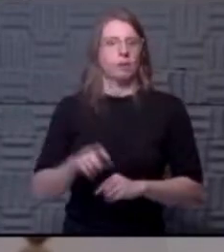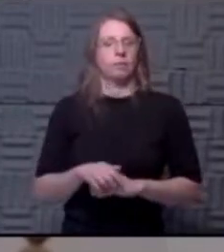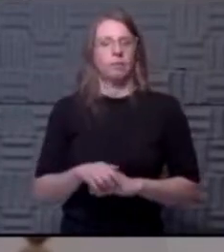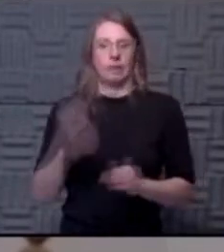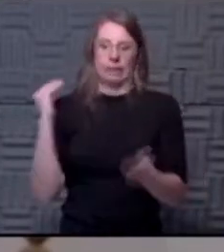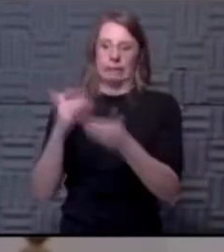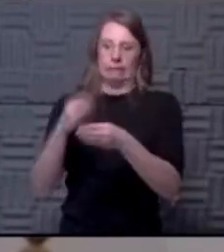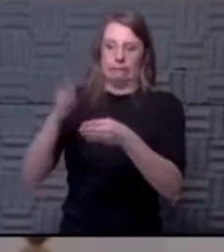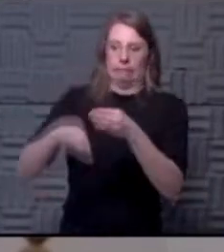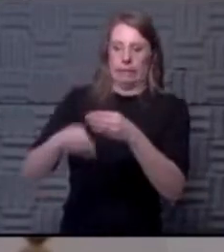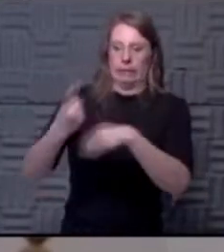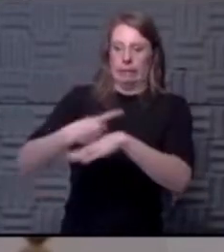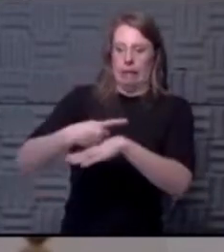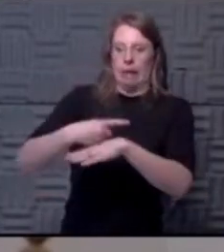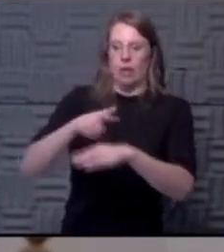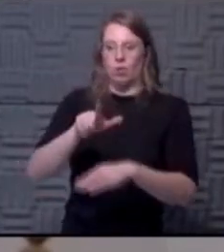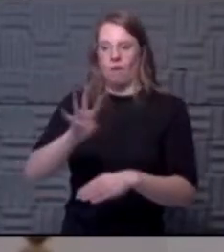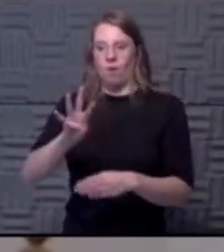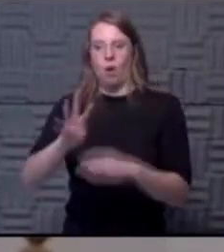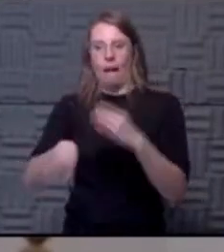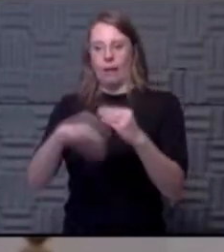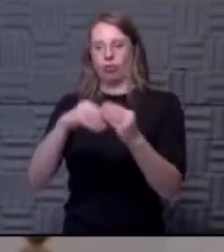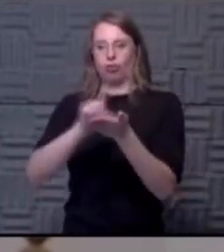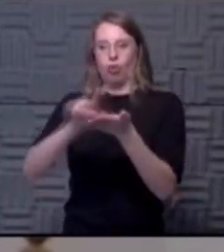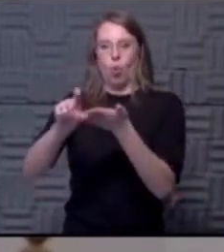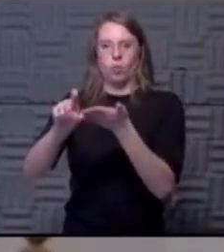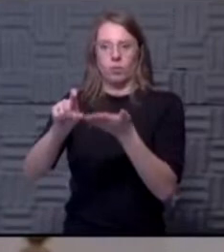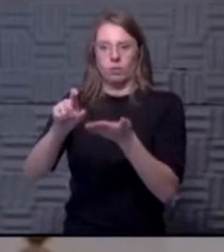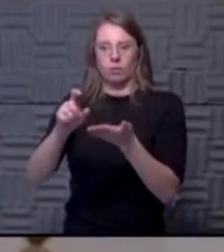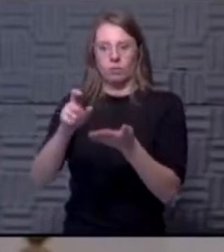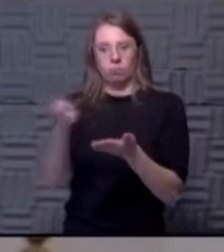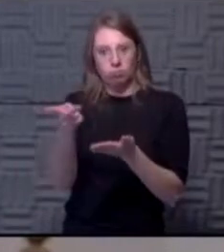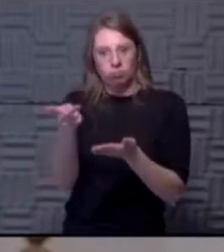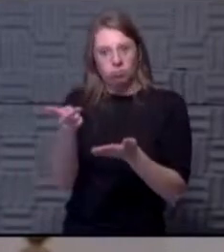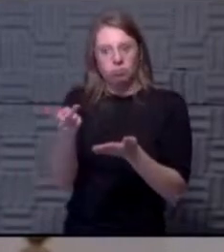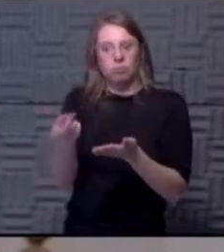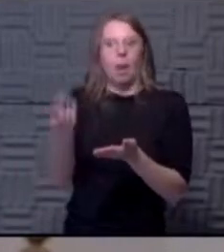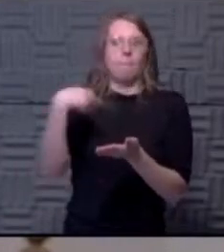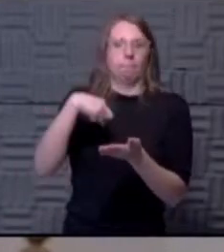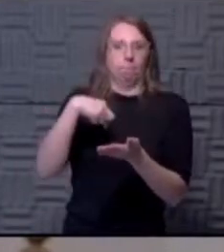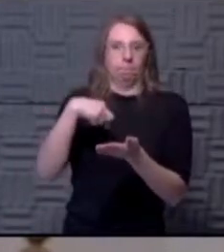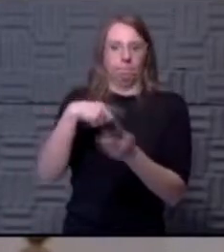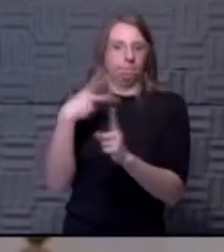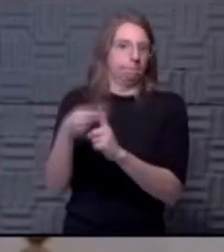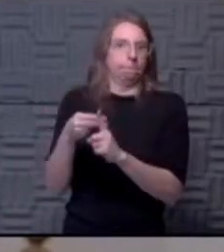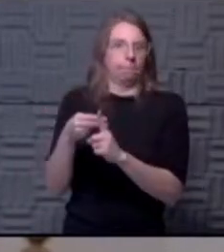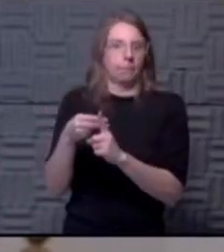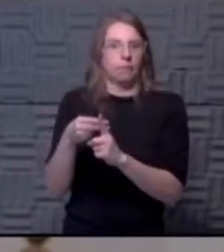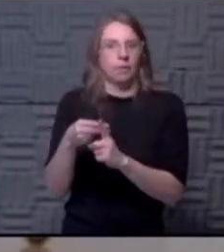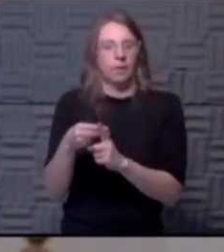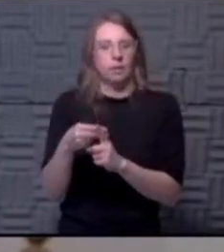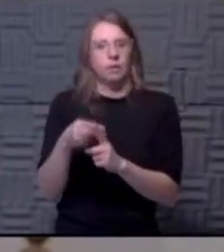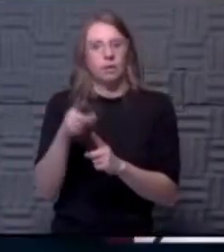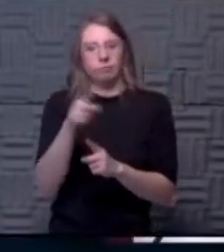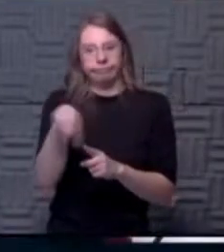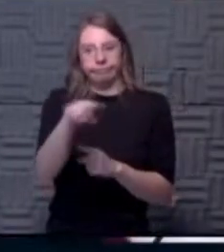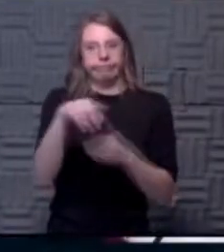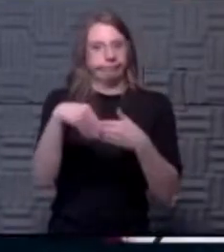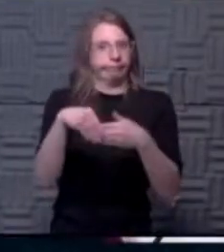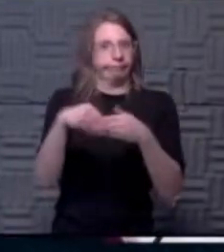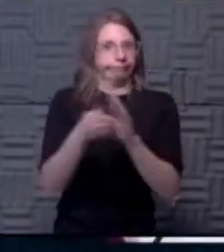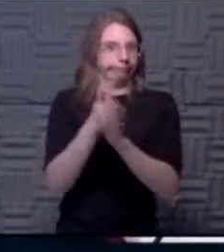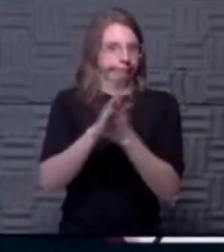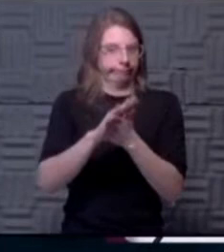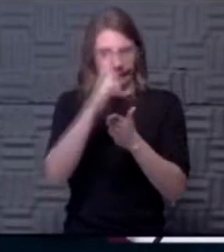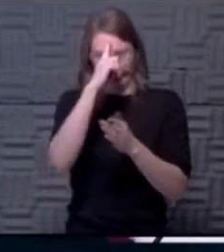day here. We've got 24 extra doses. Why don't you and your spouse come on over now? So be nimble. Absolutely.